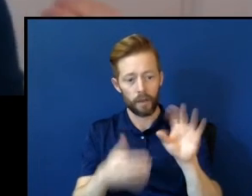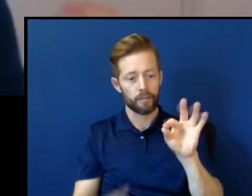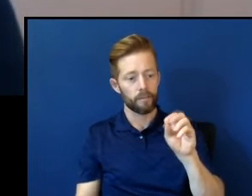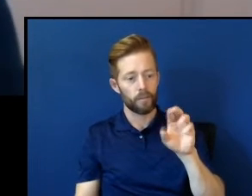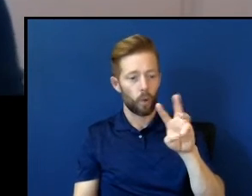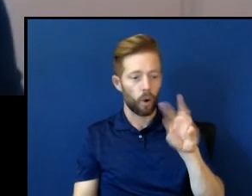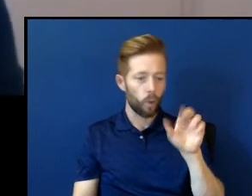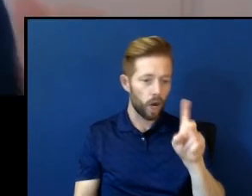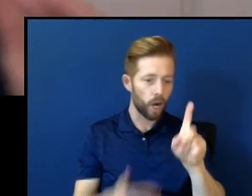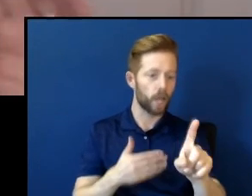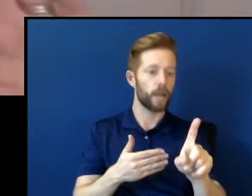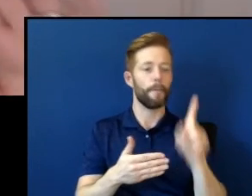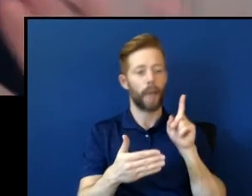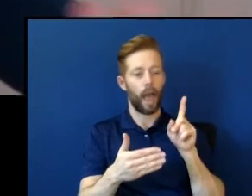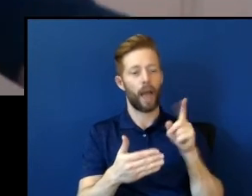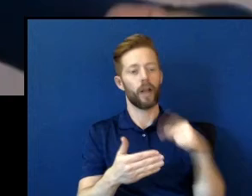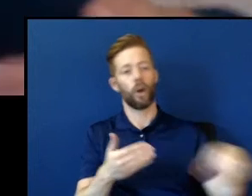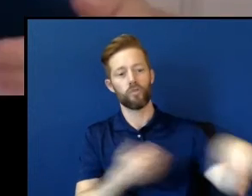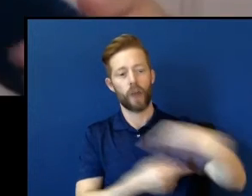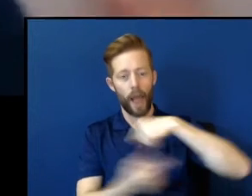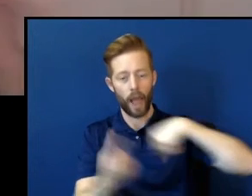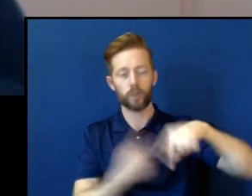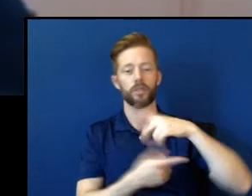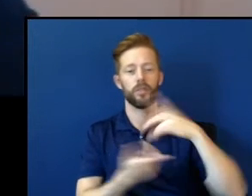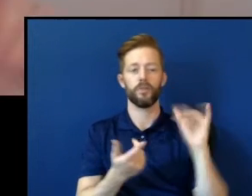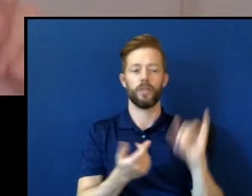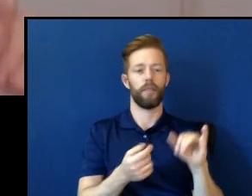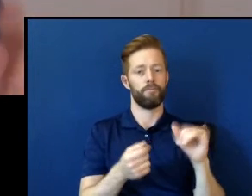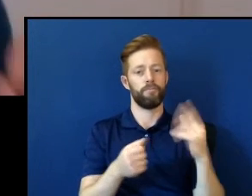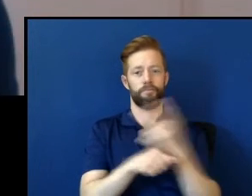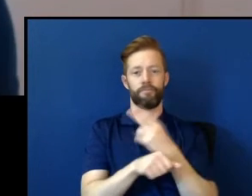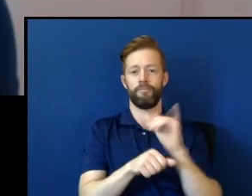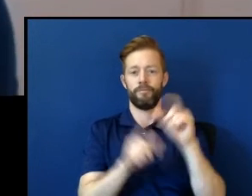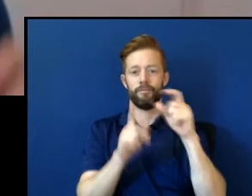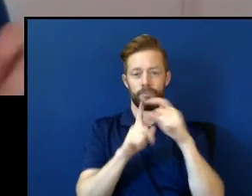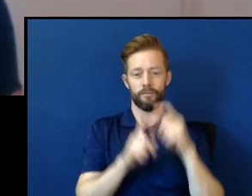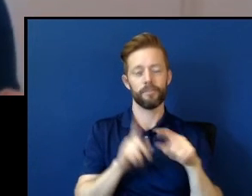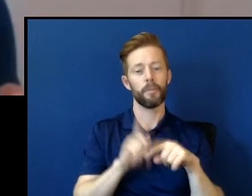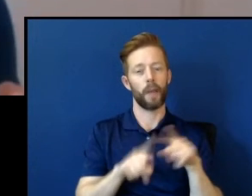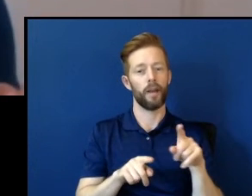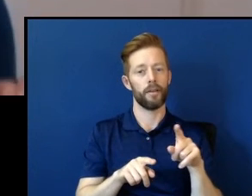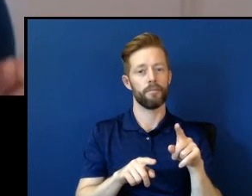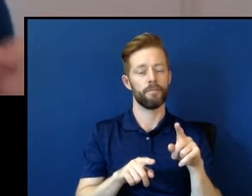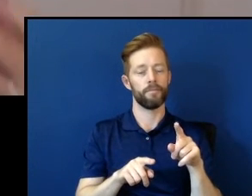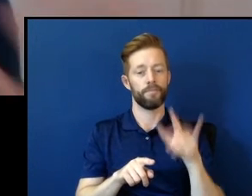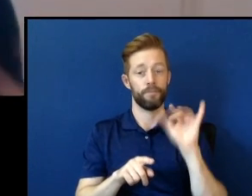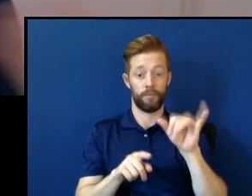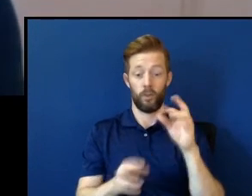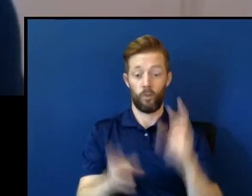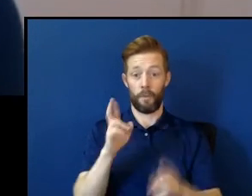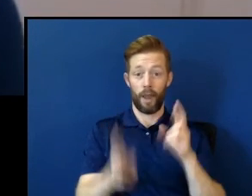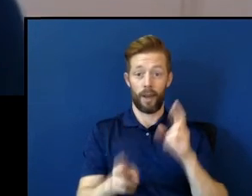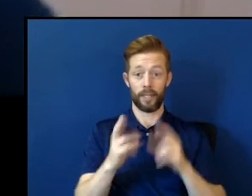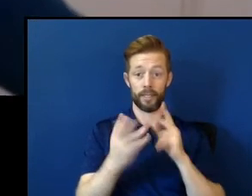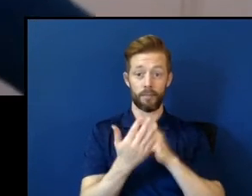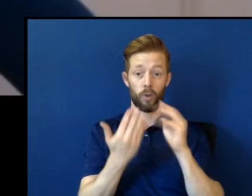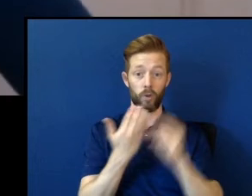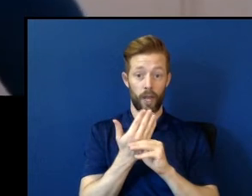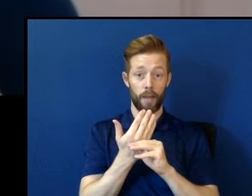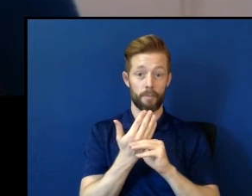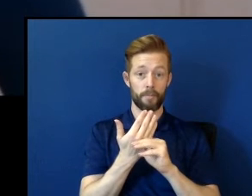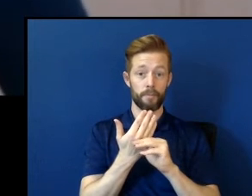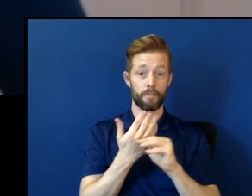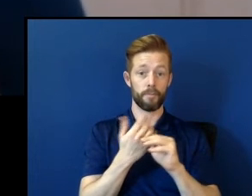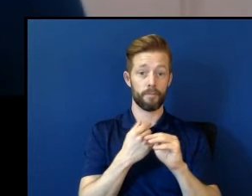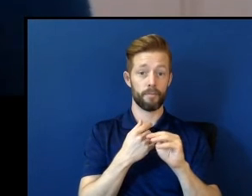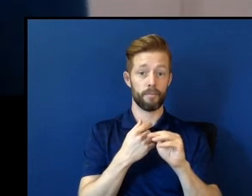directional vocabulary words of forward, back, around. So we did use that, but that was something that